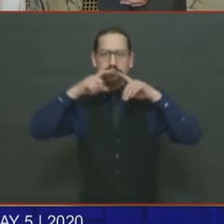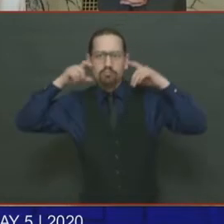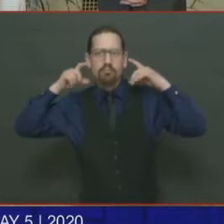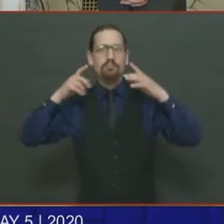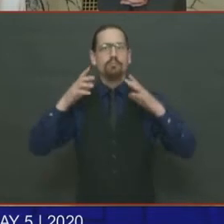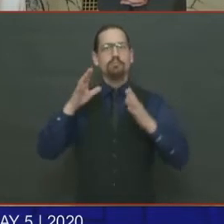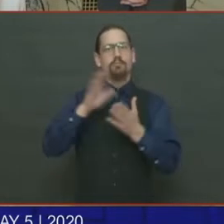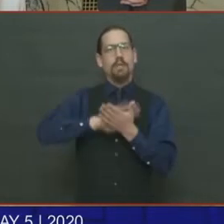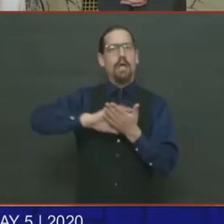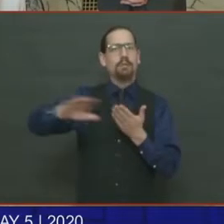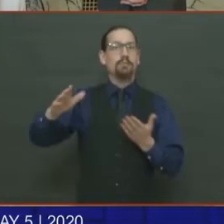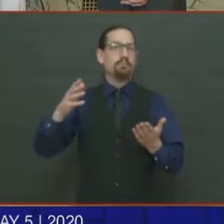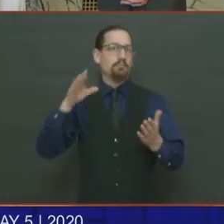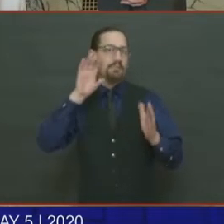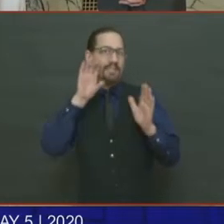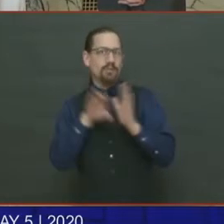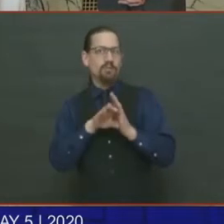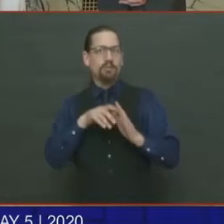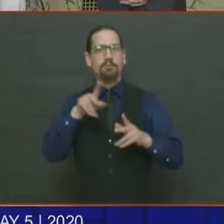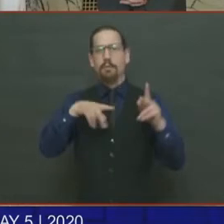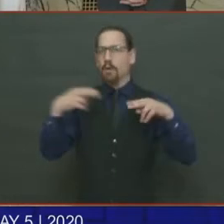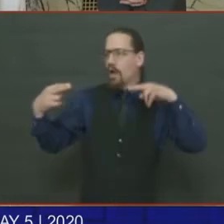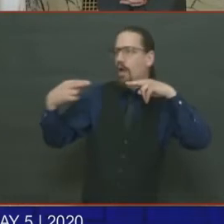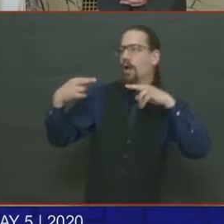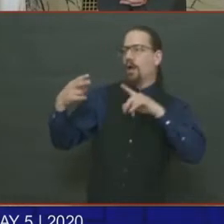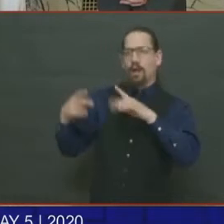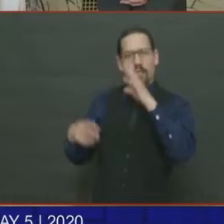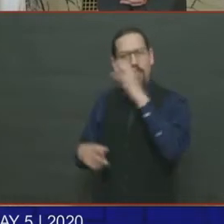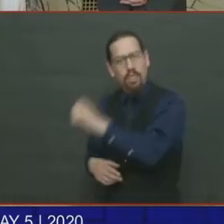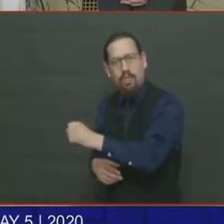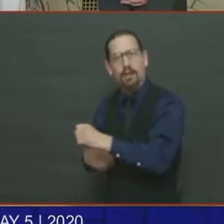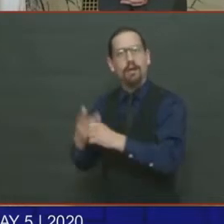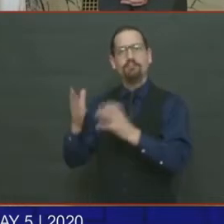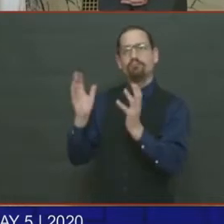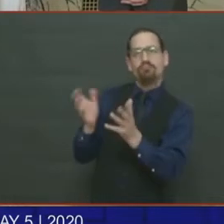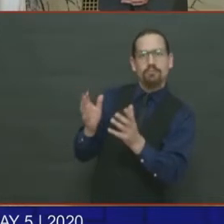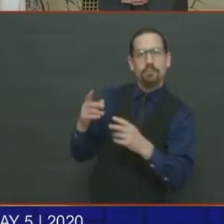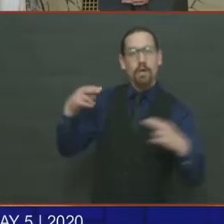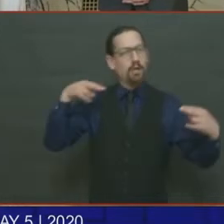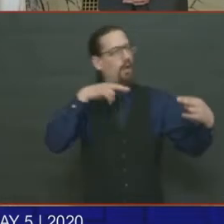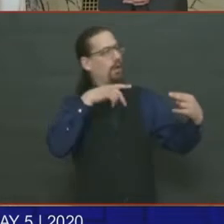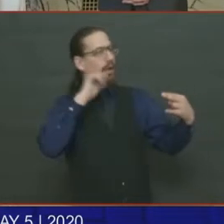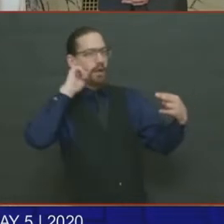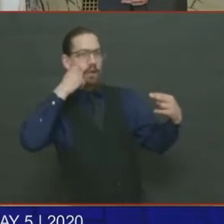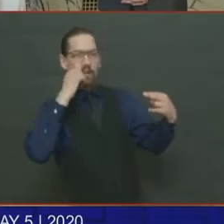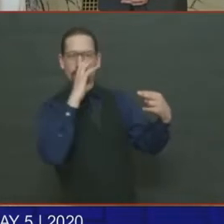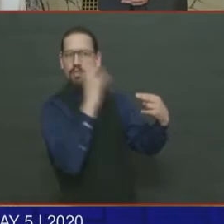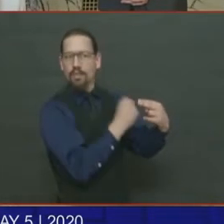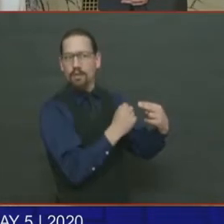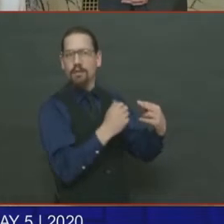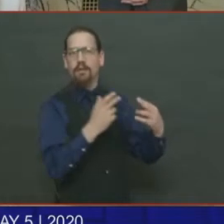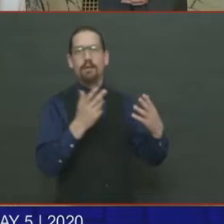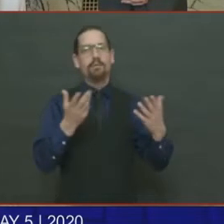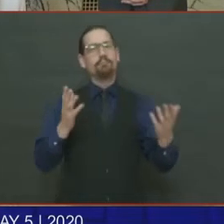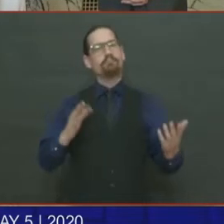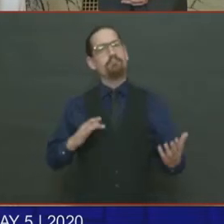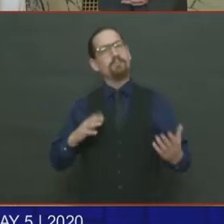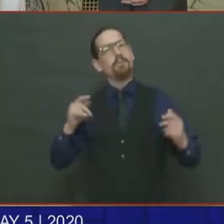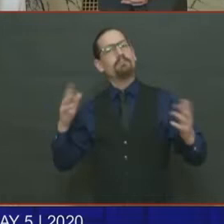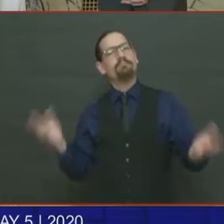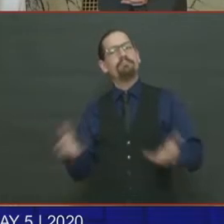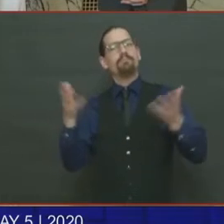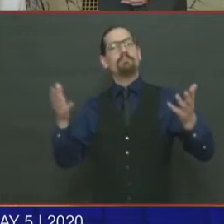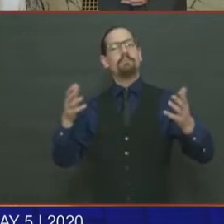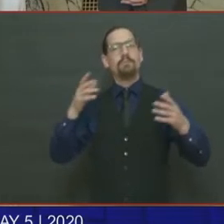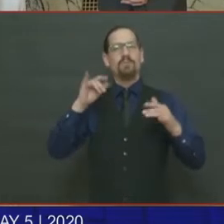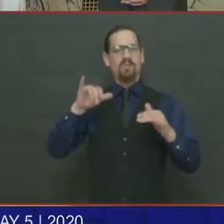are helpful ways for all of us to adjust and recognize that this is a new way of being for